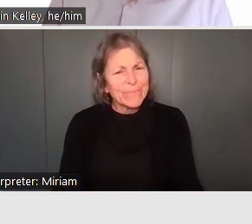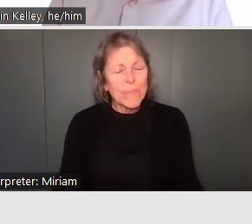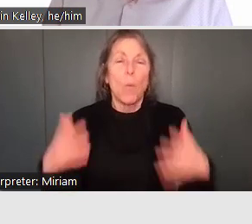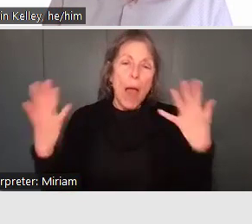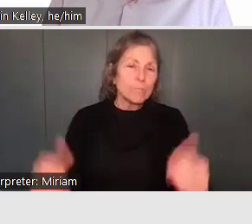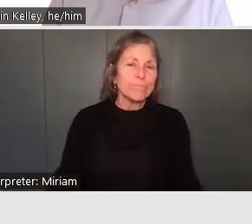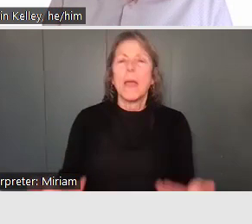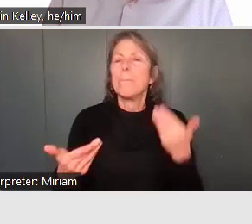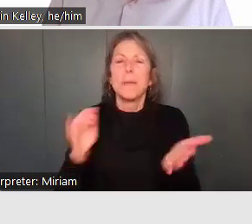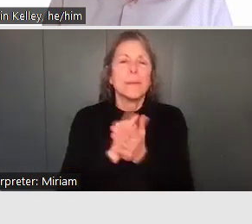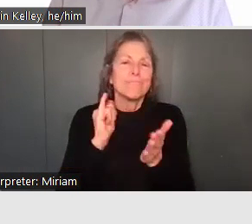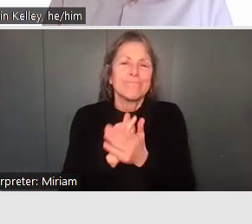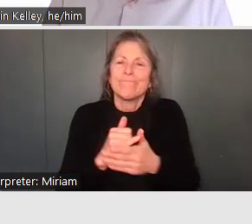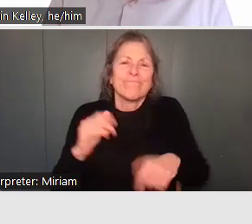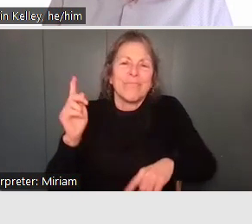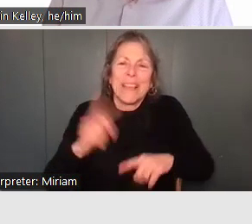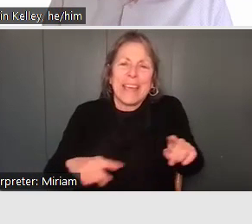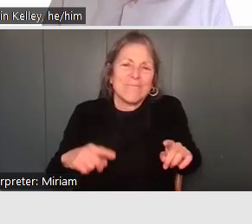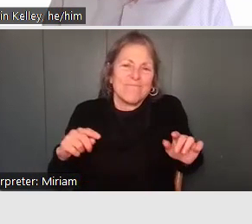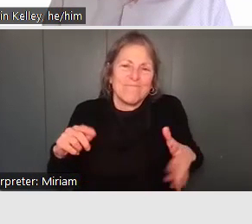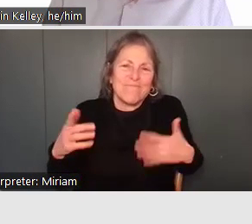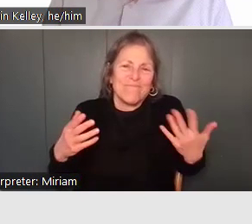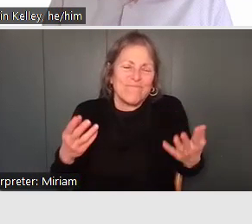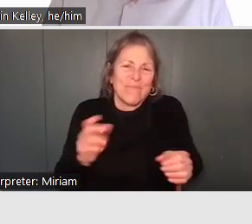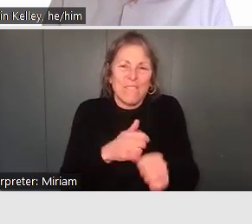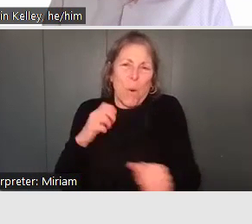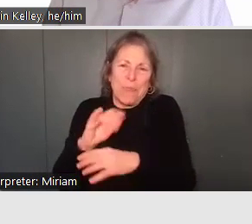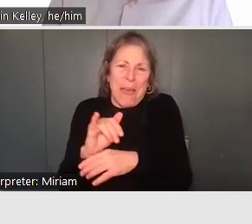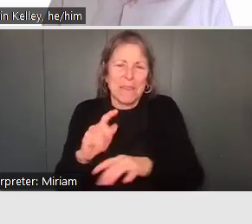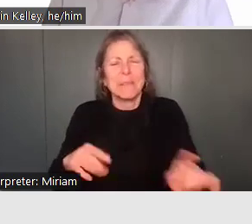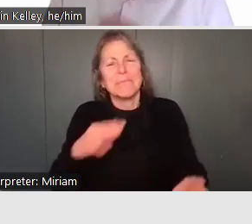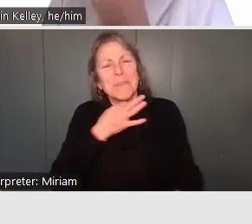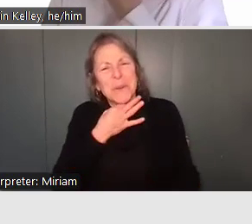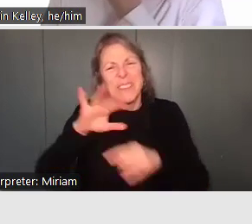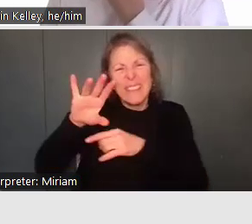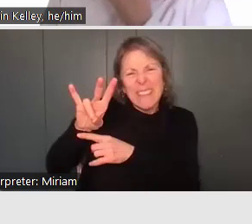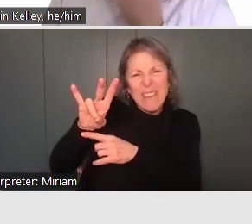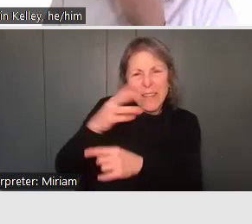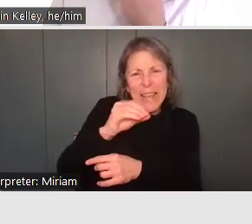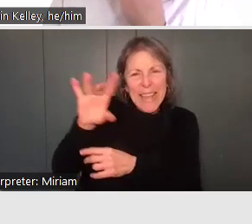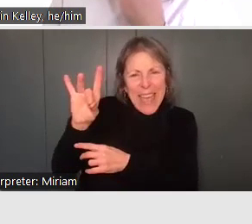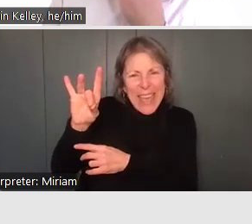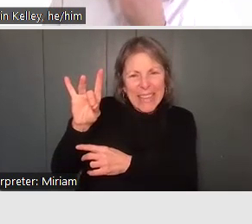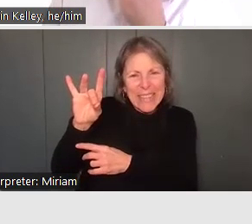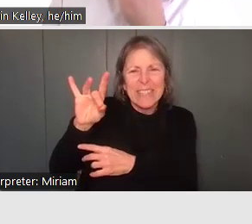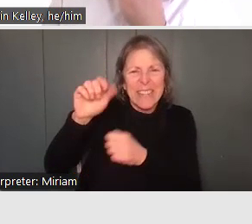well, maybe there's no other way to ask that, really. But I wonder if 7 and 8 could really just be combined into one